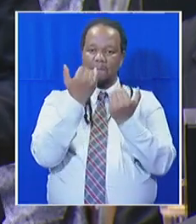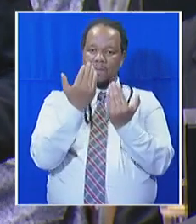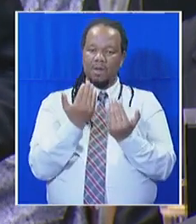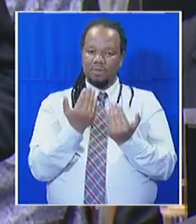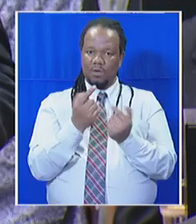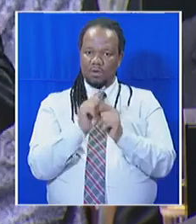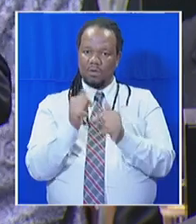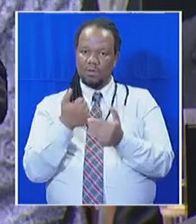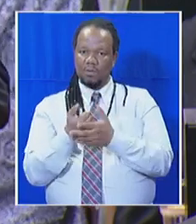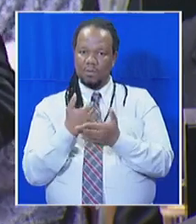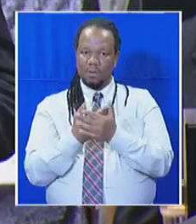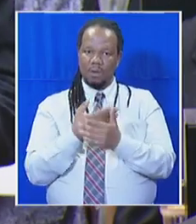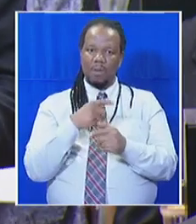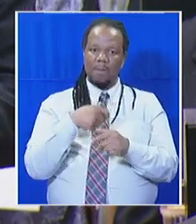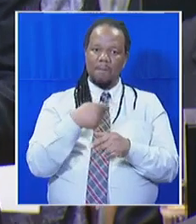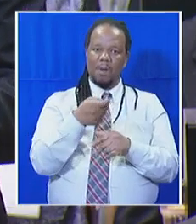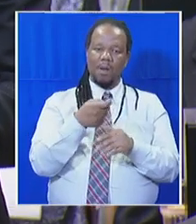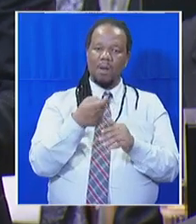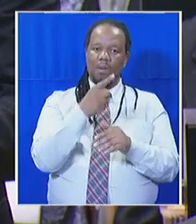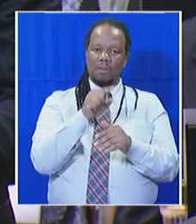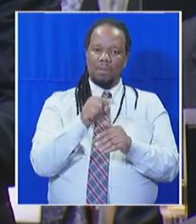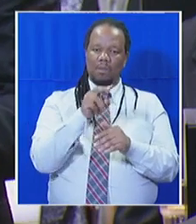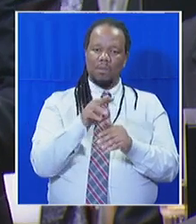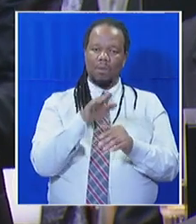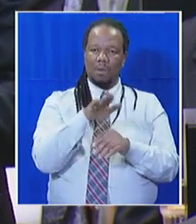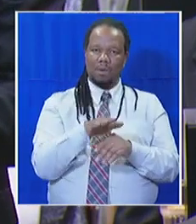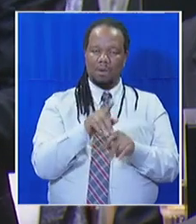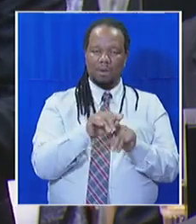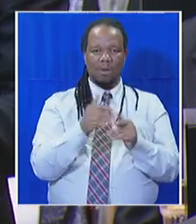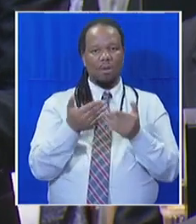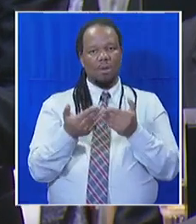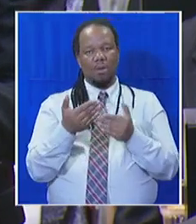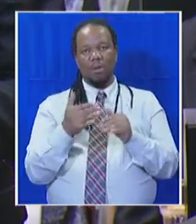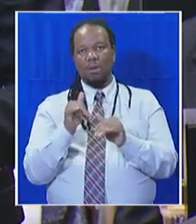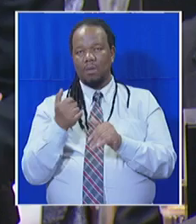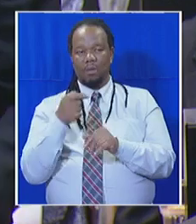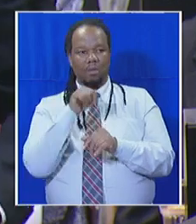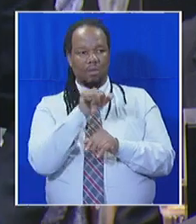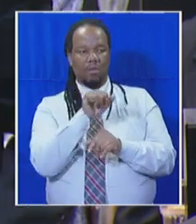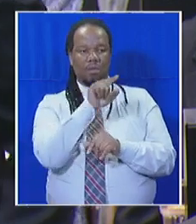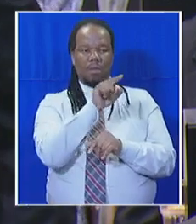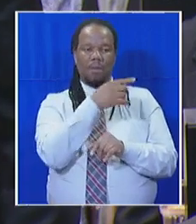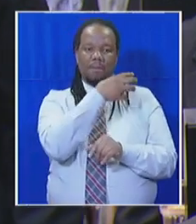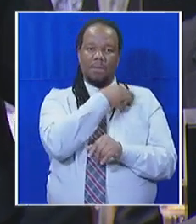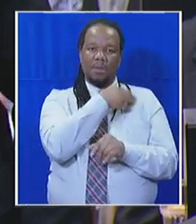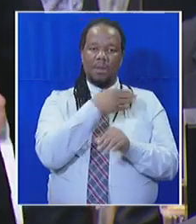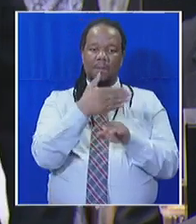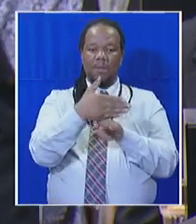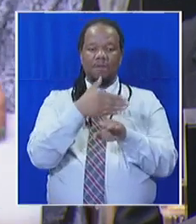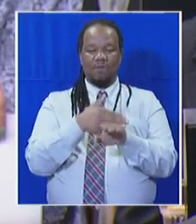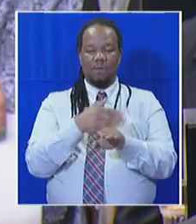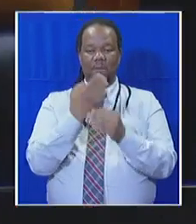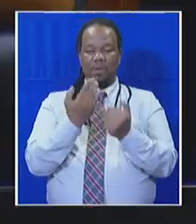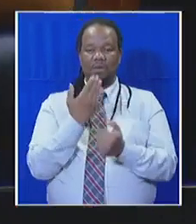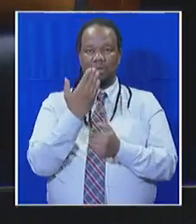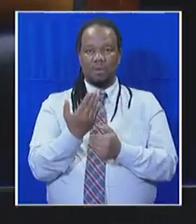purchase, and to determine in the light of this whether the minister read his adjusted budget before it was tabled in this parliament.